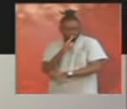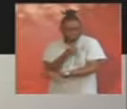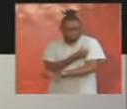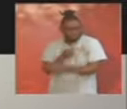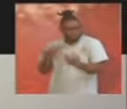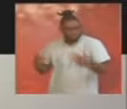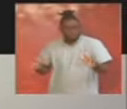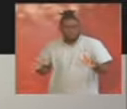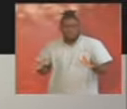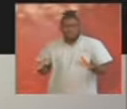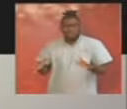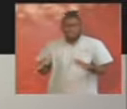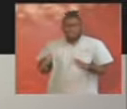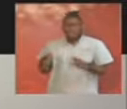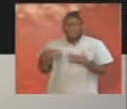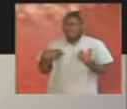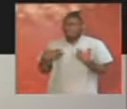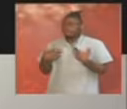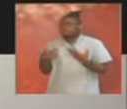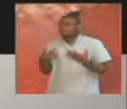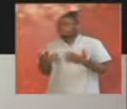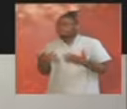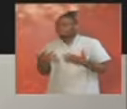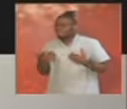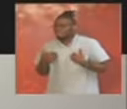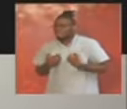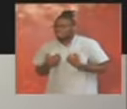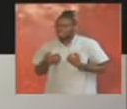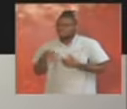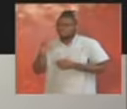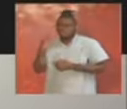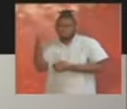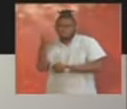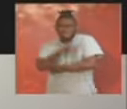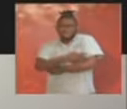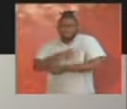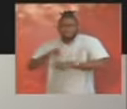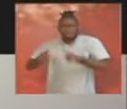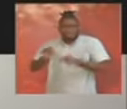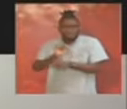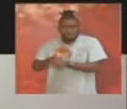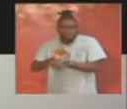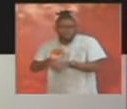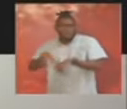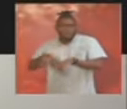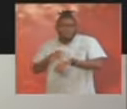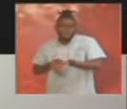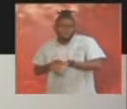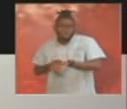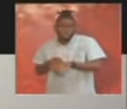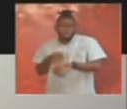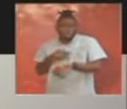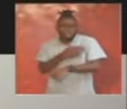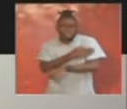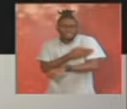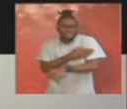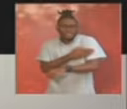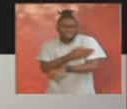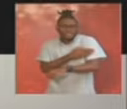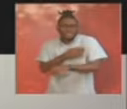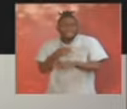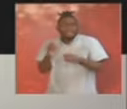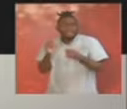I would have had fatigue for about 2 days, but I was able to function otherwise. I had tenderness at the injection site. There was no